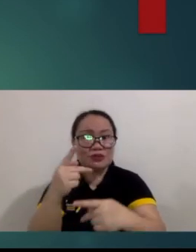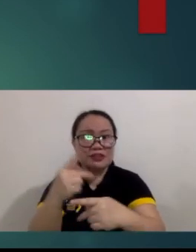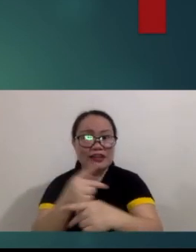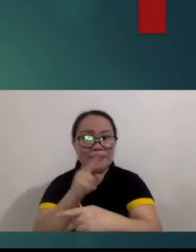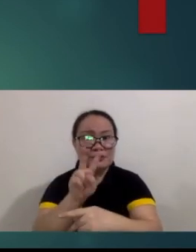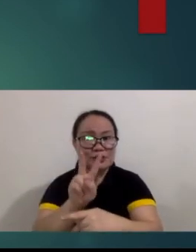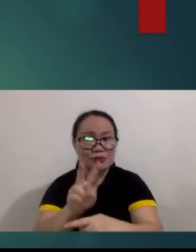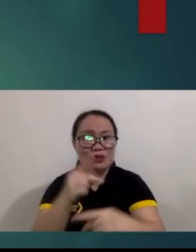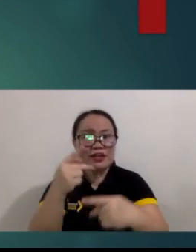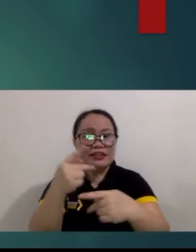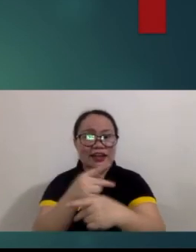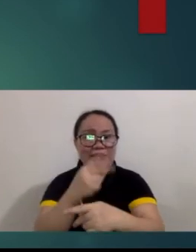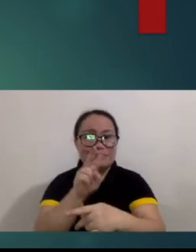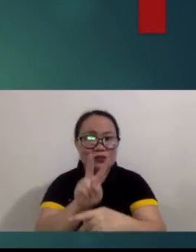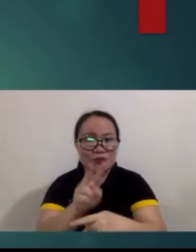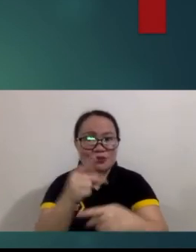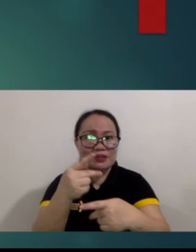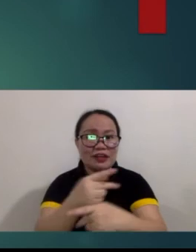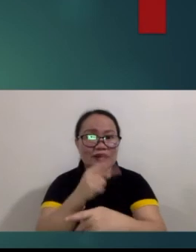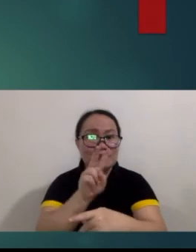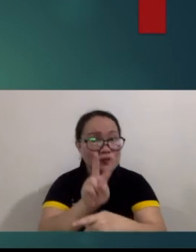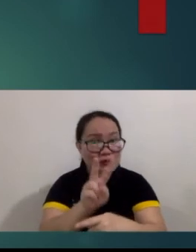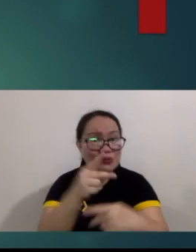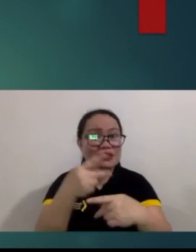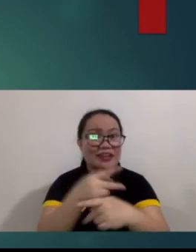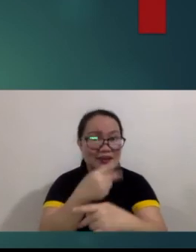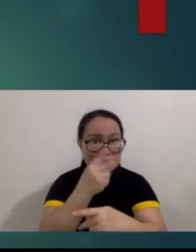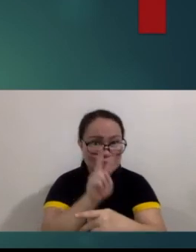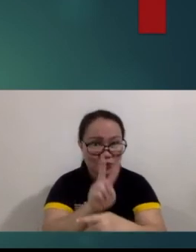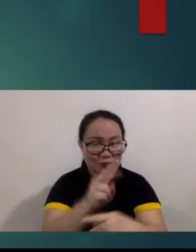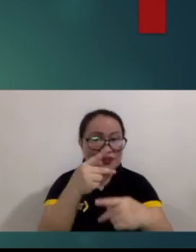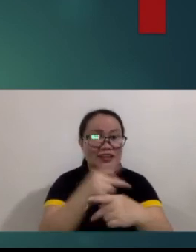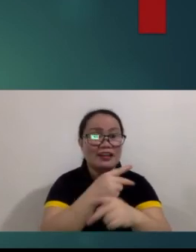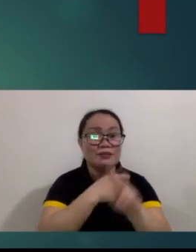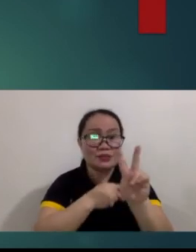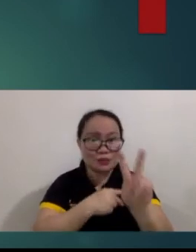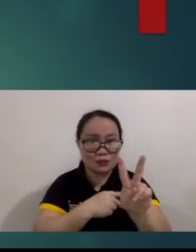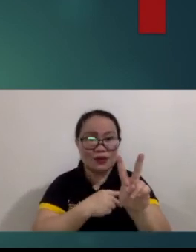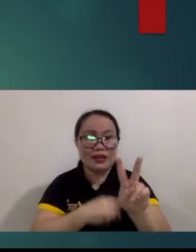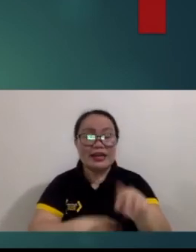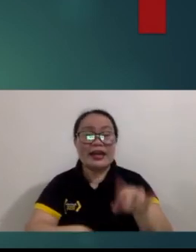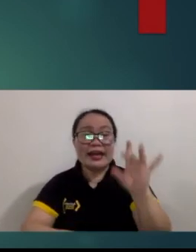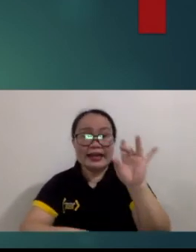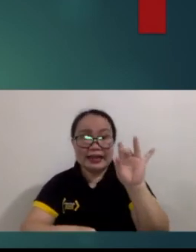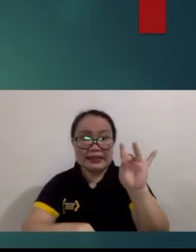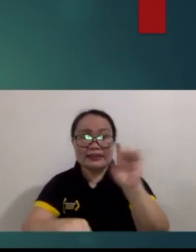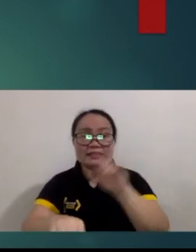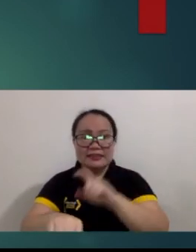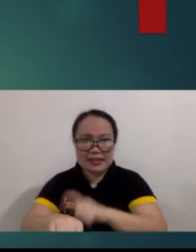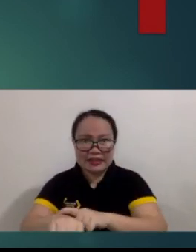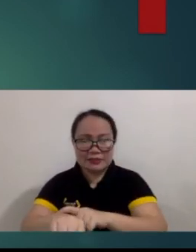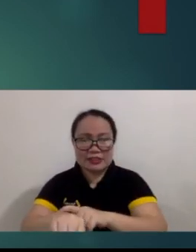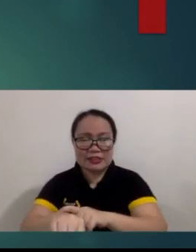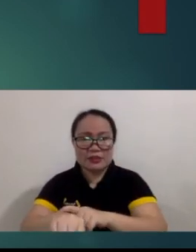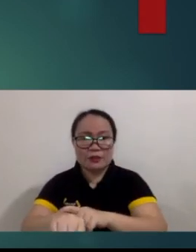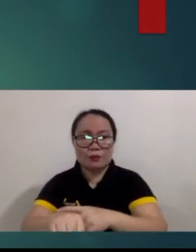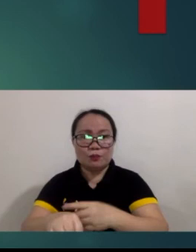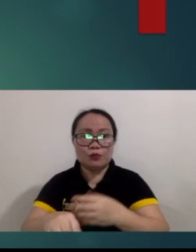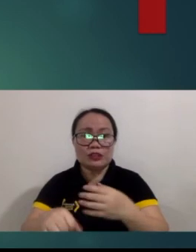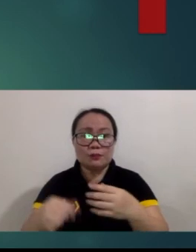2 times 2 times 2 times 2 times 2 times 2. 8